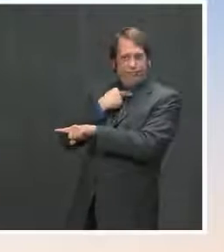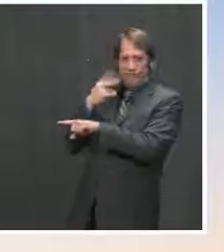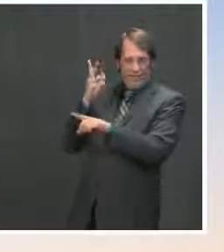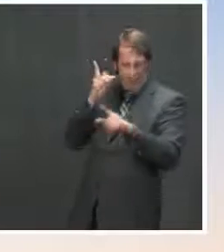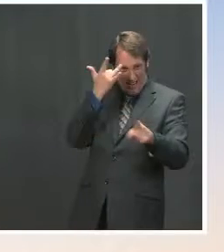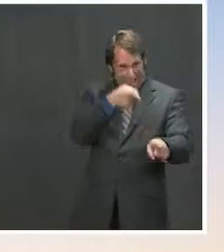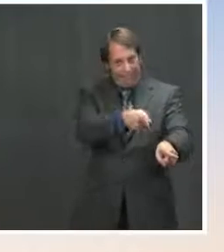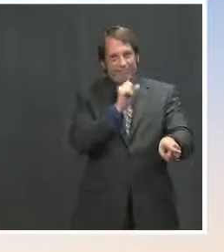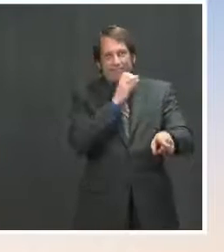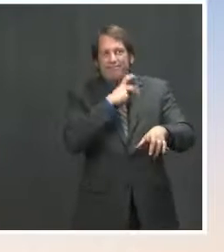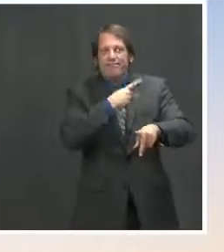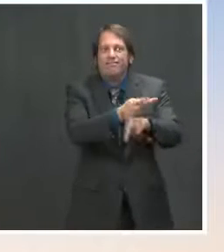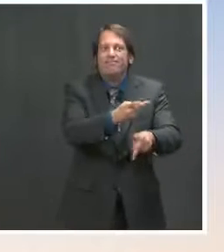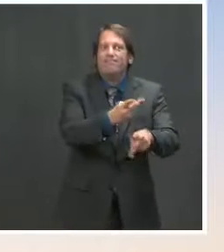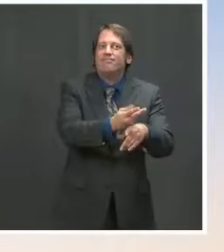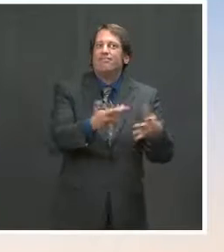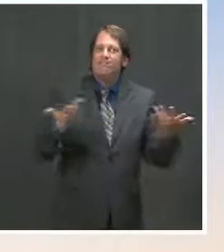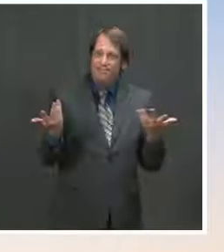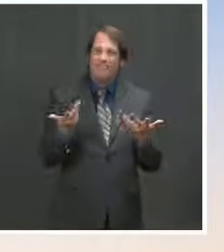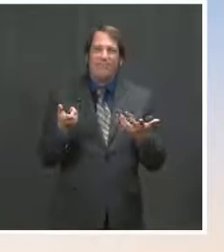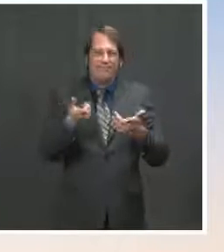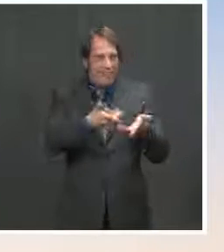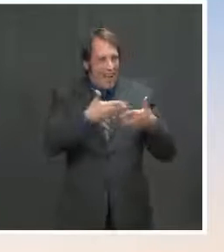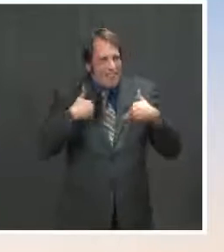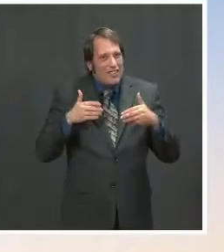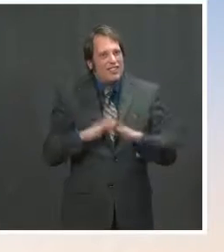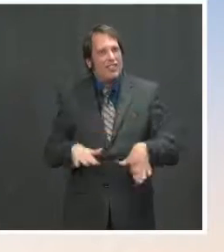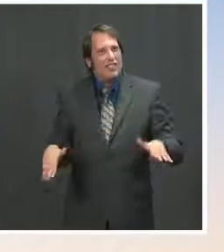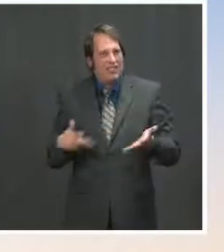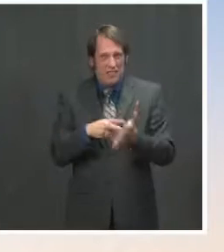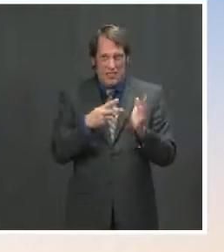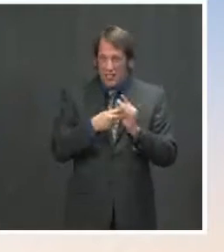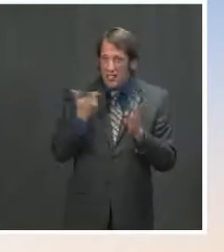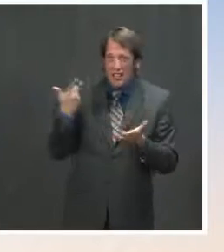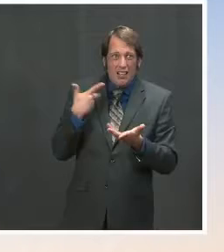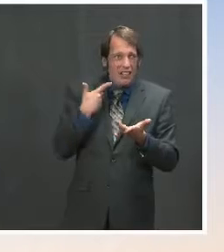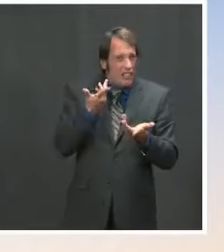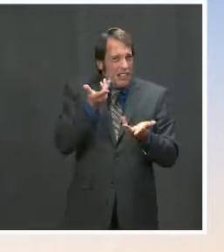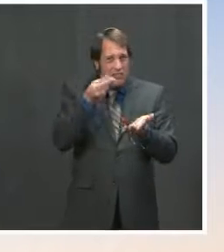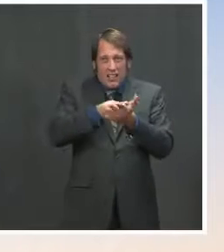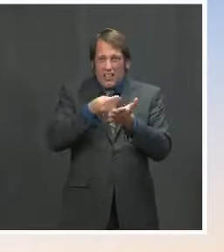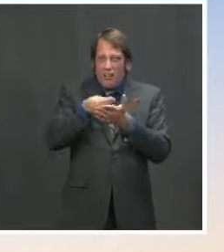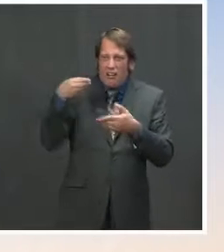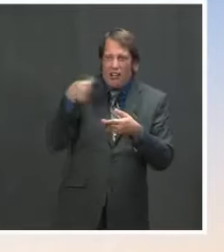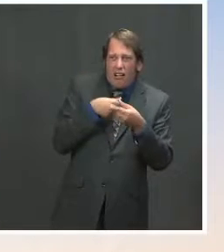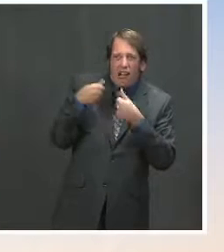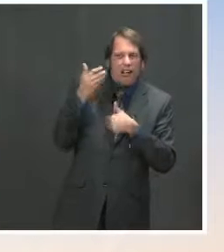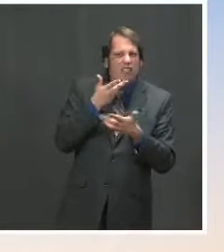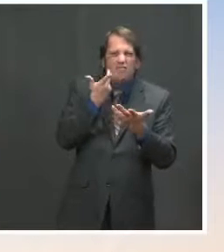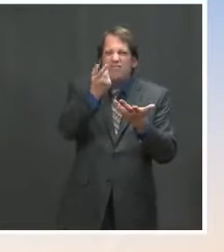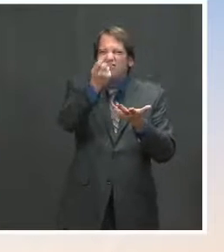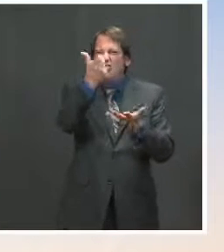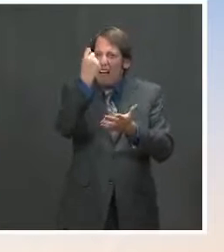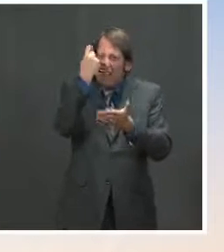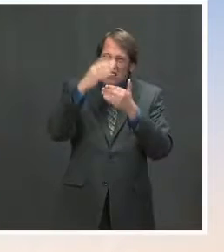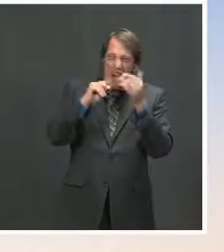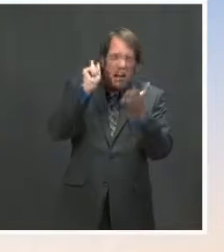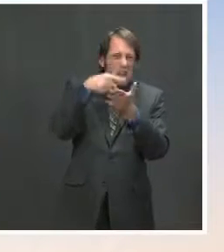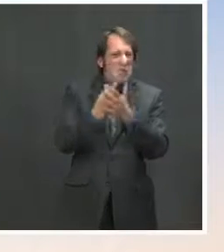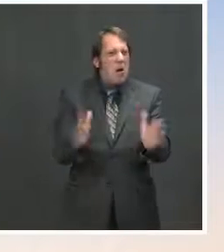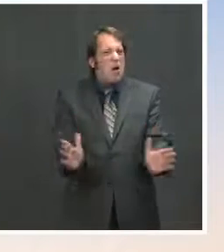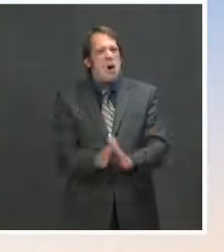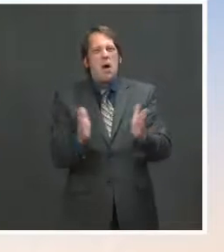the caregivers themselves are only being paid about an average of $11 an hour. That's completely unacceptable. That's